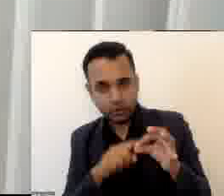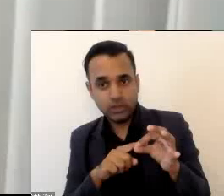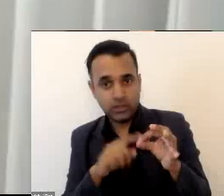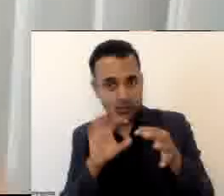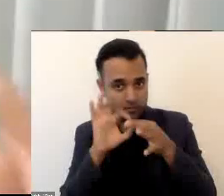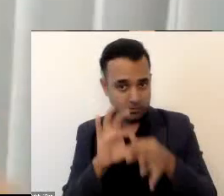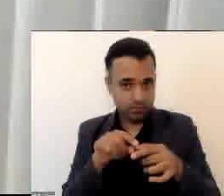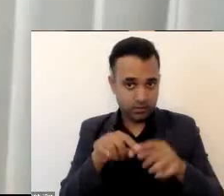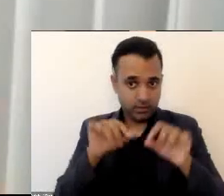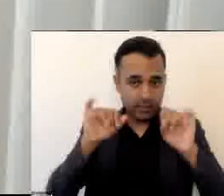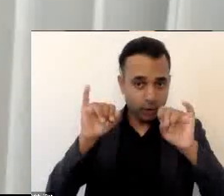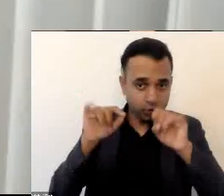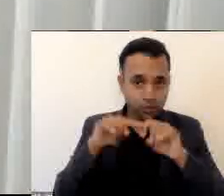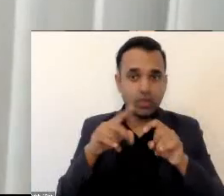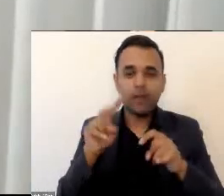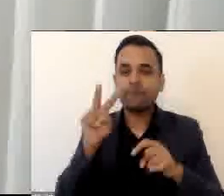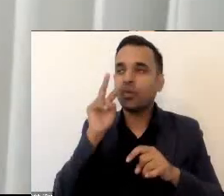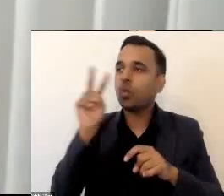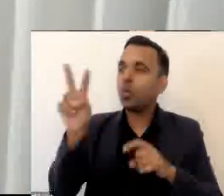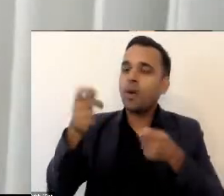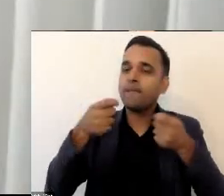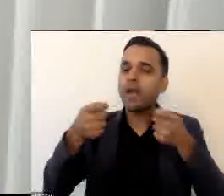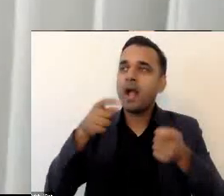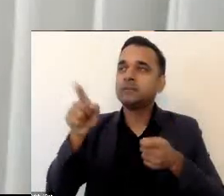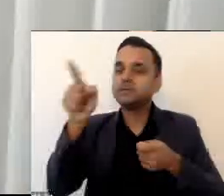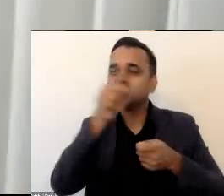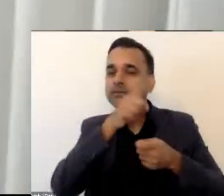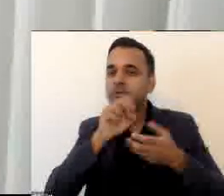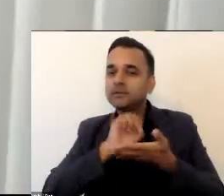as a woman. And, you know, therefore this market concept, you know,